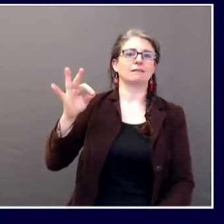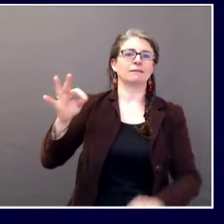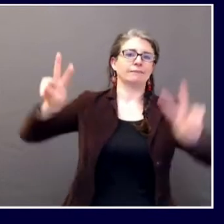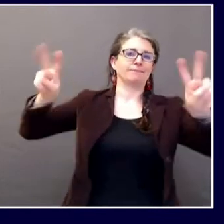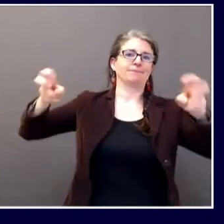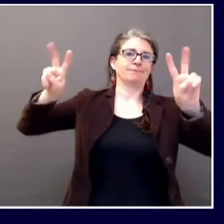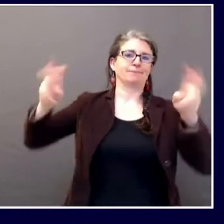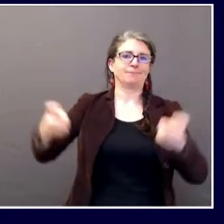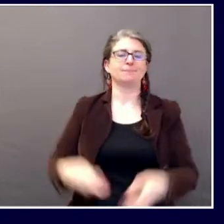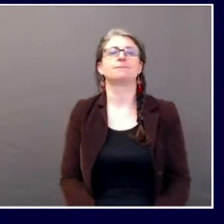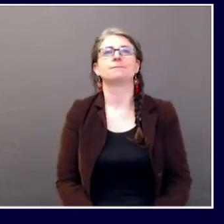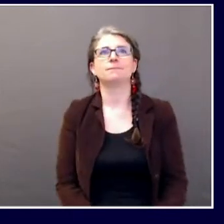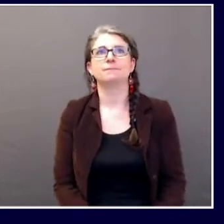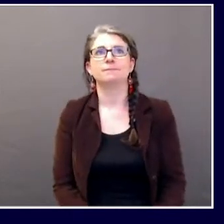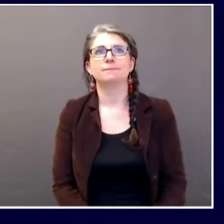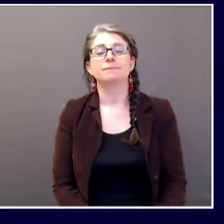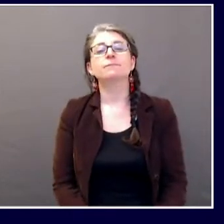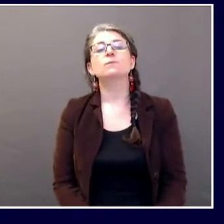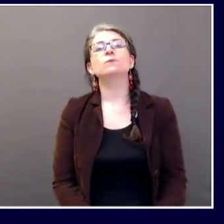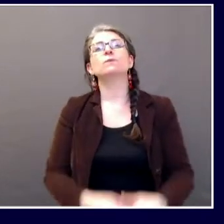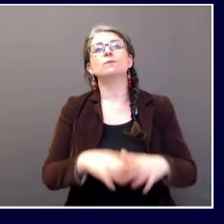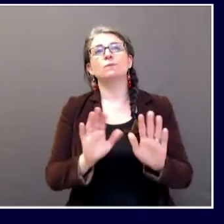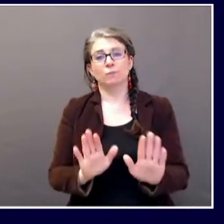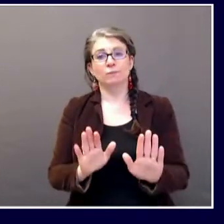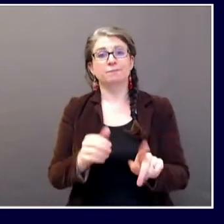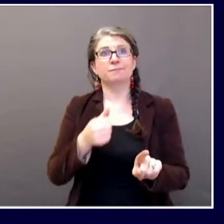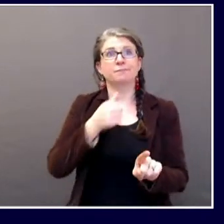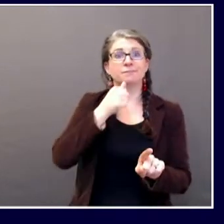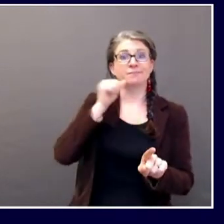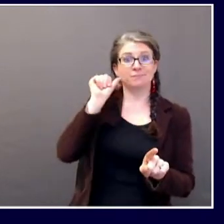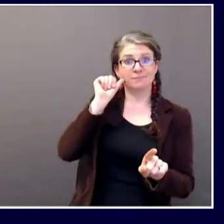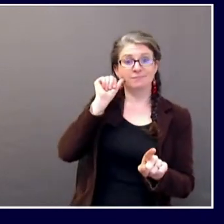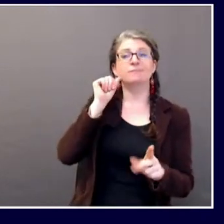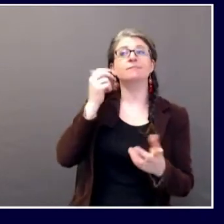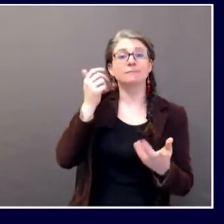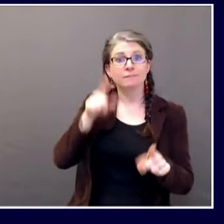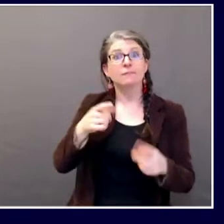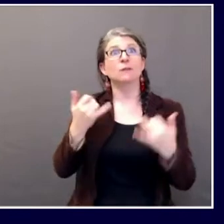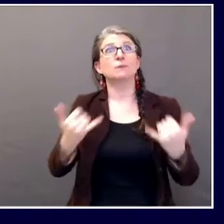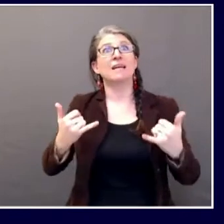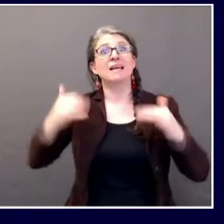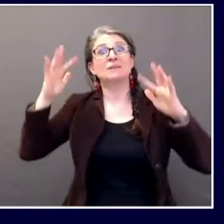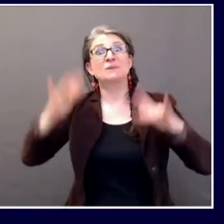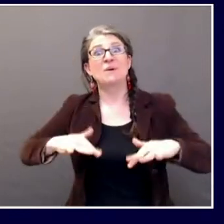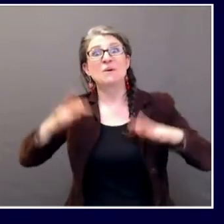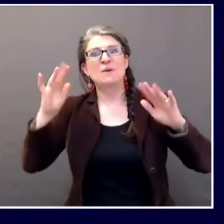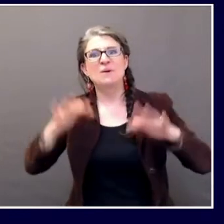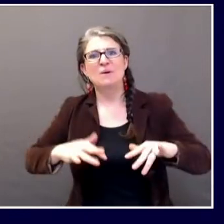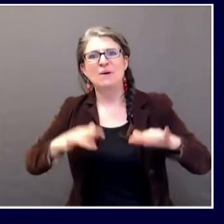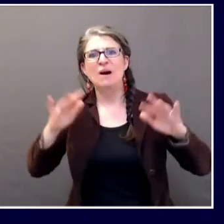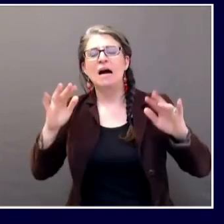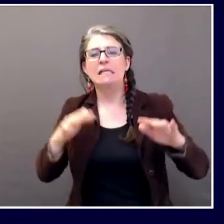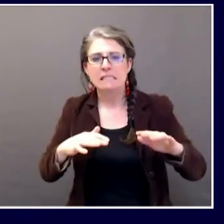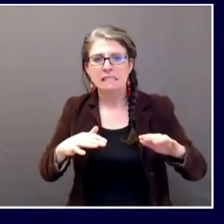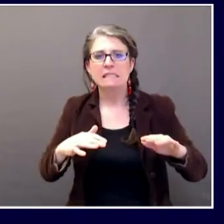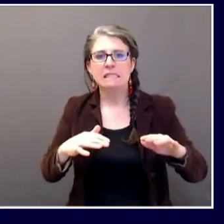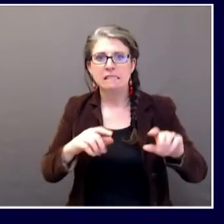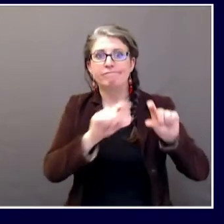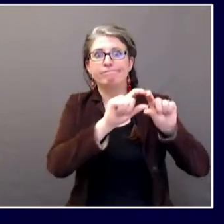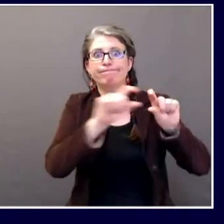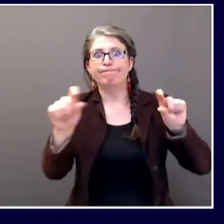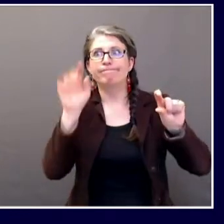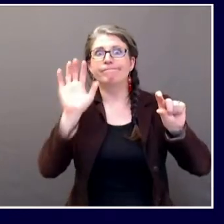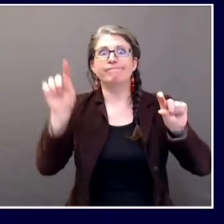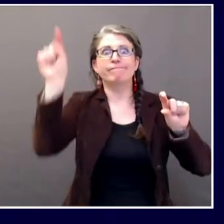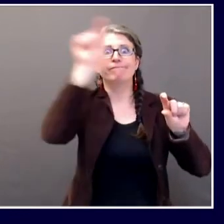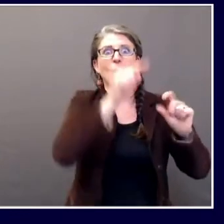vaccinations. Let's first talk about vaccine delivery. We heard this morning from the logistics experts that are working on vaccine delivery